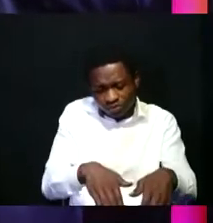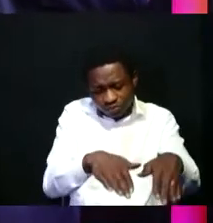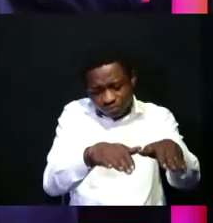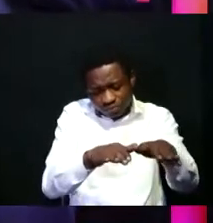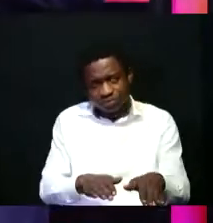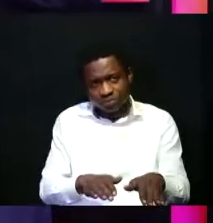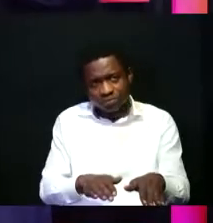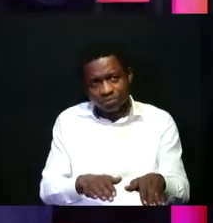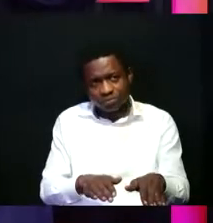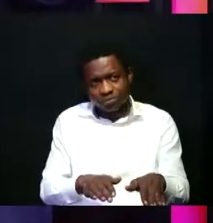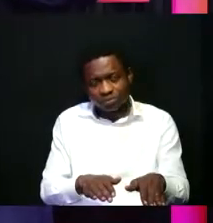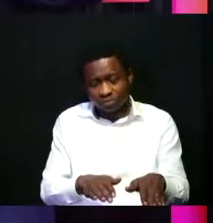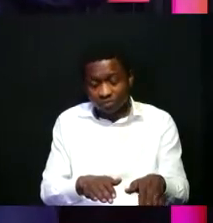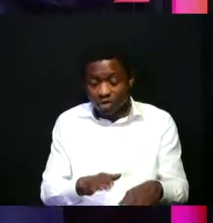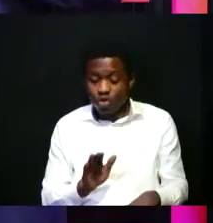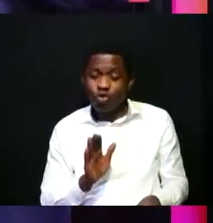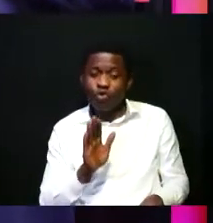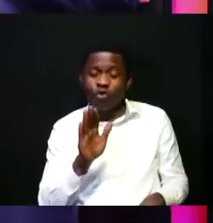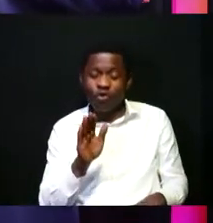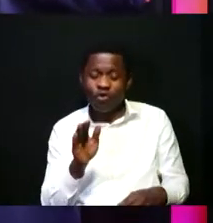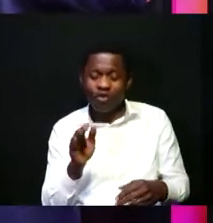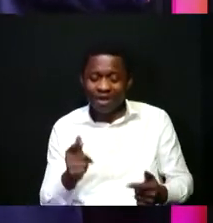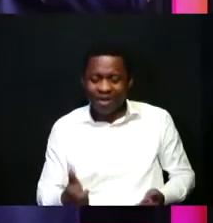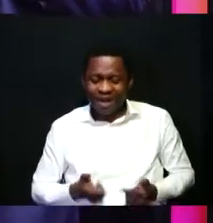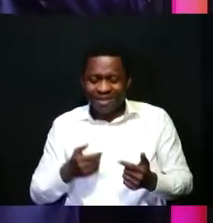life to the messengers of